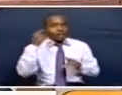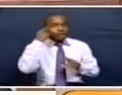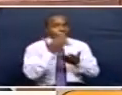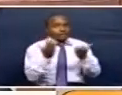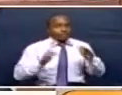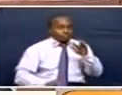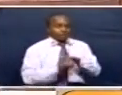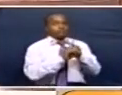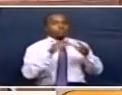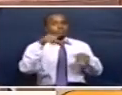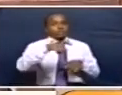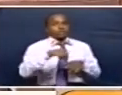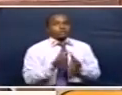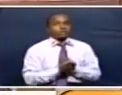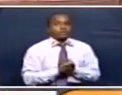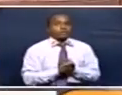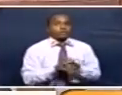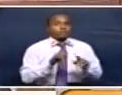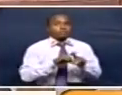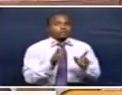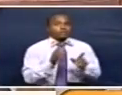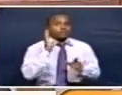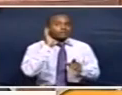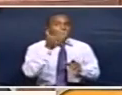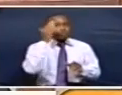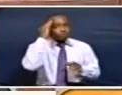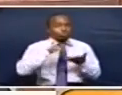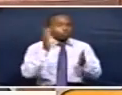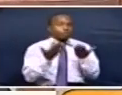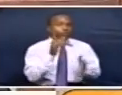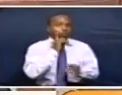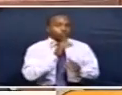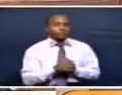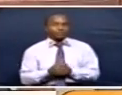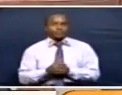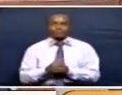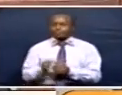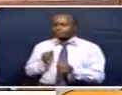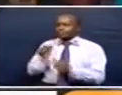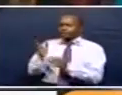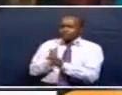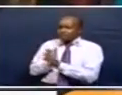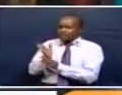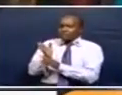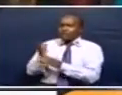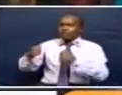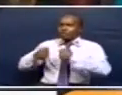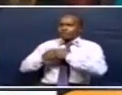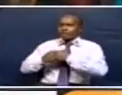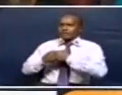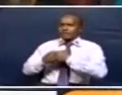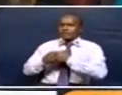the tribunal. That's what they said. Yeah. But I'll find out more tomorrow. She was your main opponent in the last election. Yes. You beat